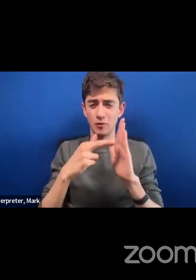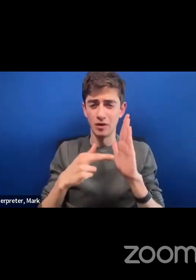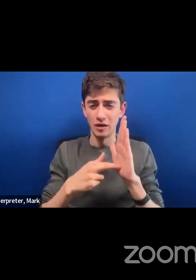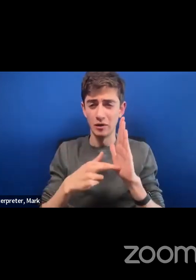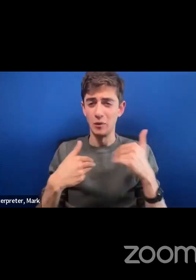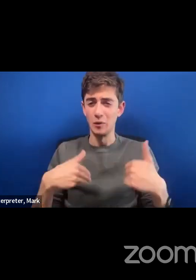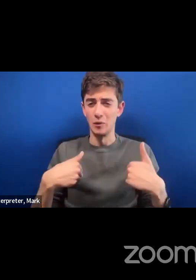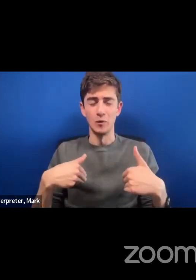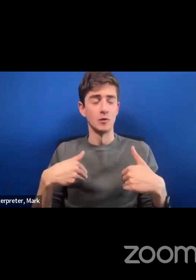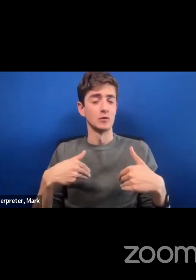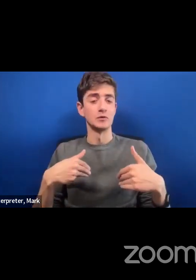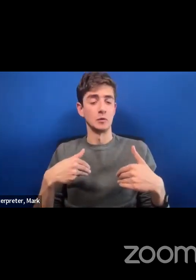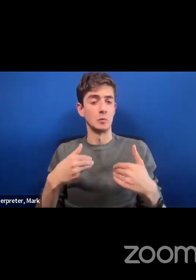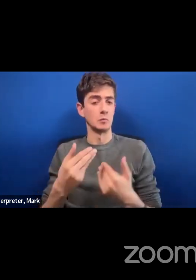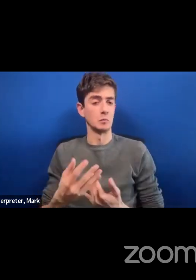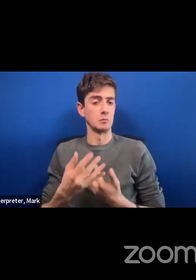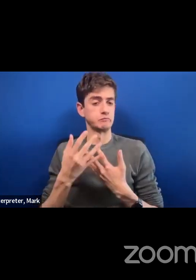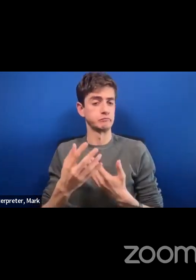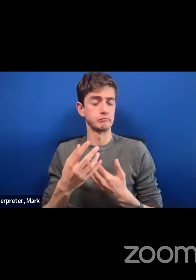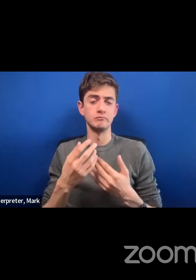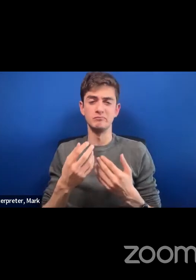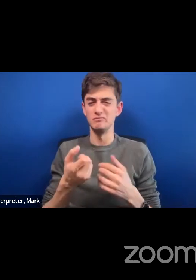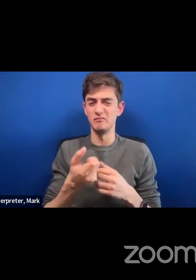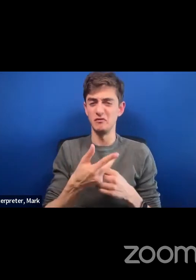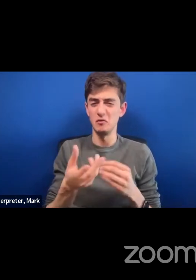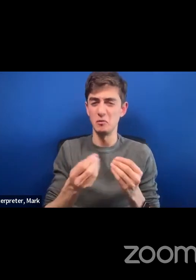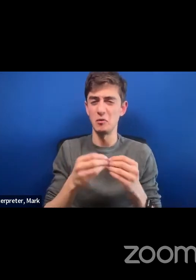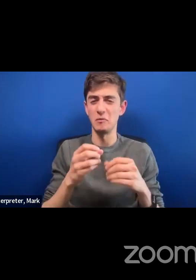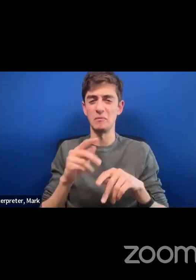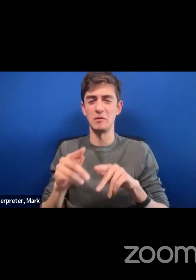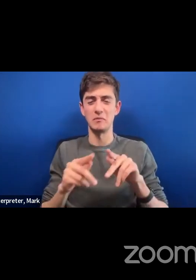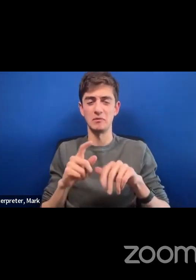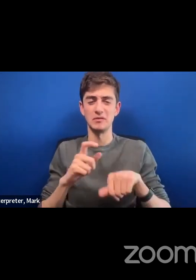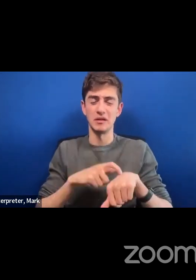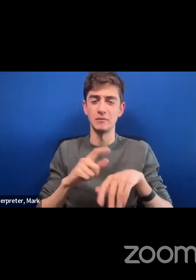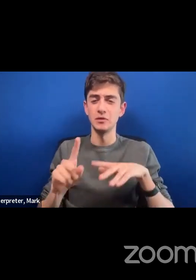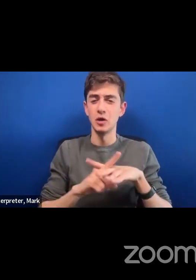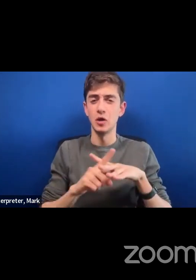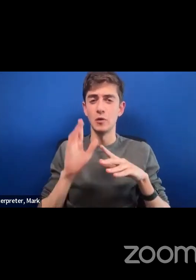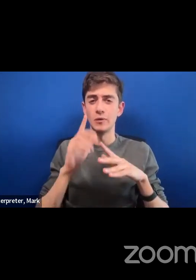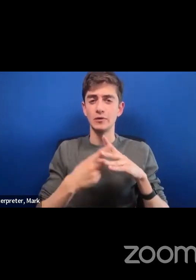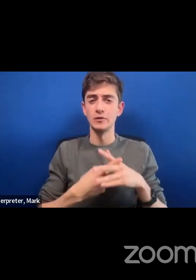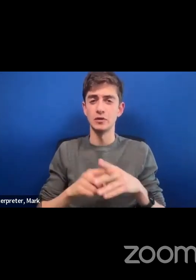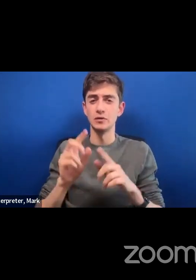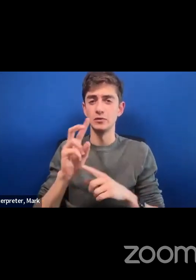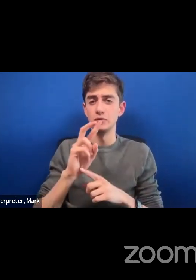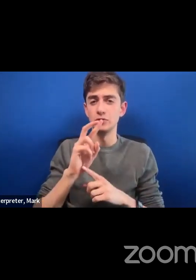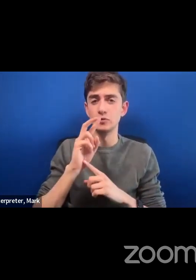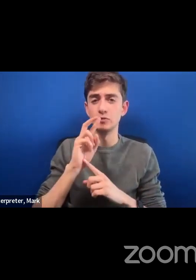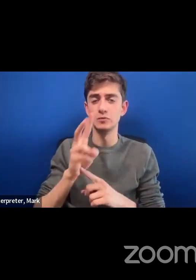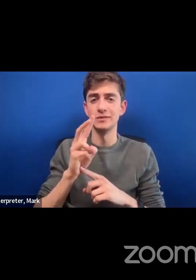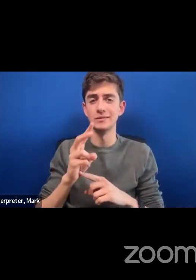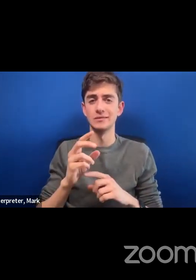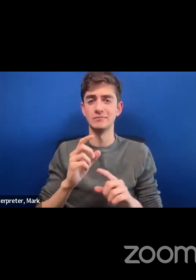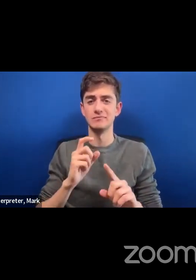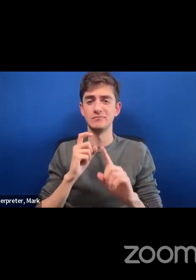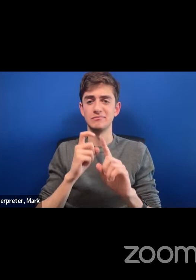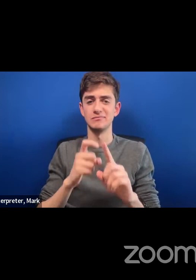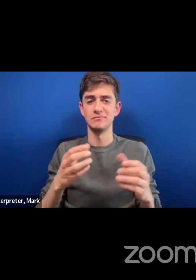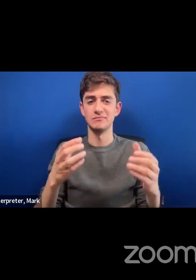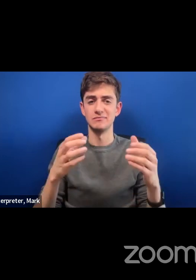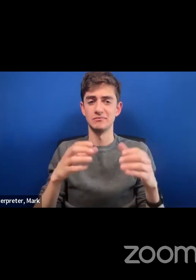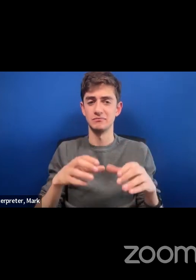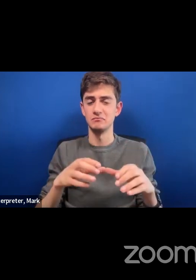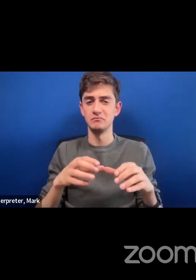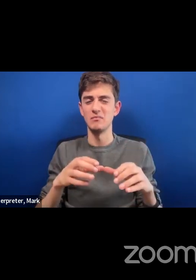registrations today, so we'll just let a couple more people in. We'll start maybe in 2 minutes. Give a chance for a few more people to enter the room